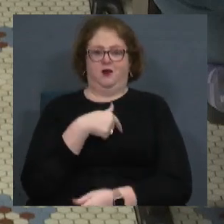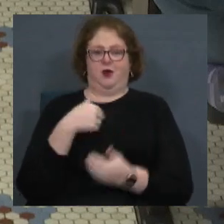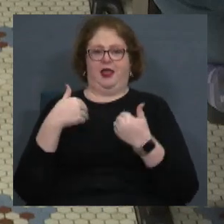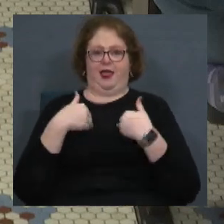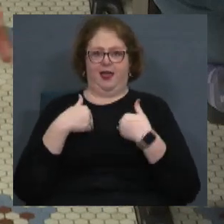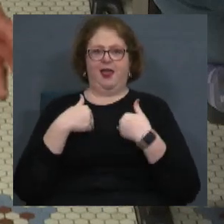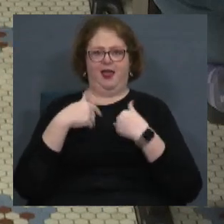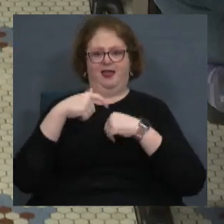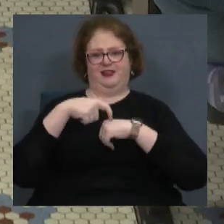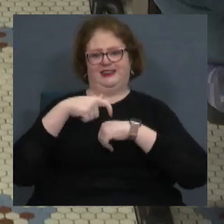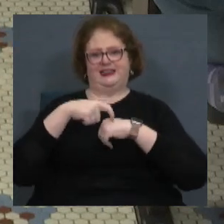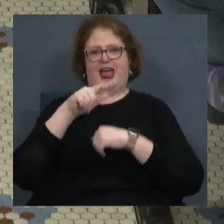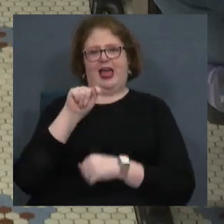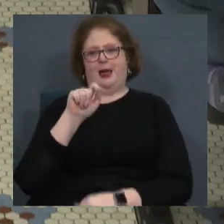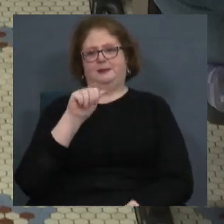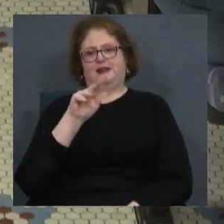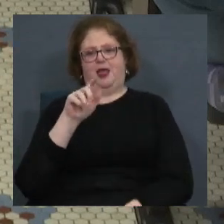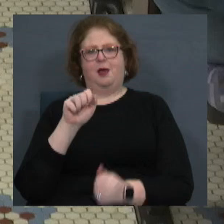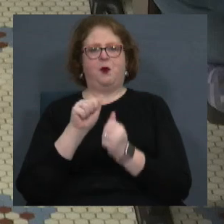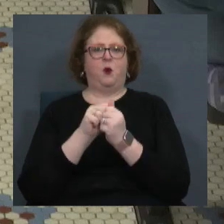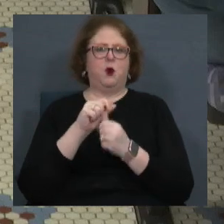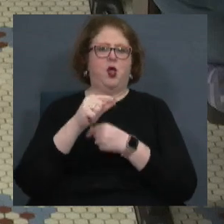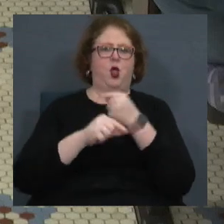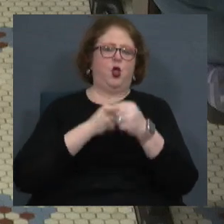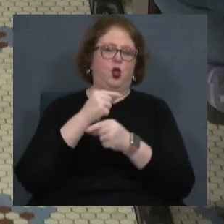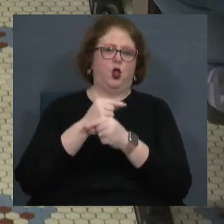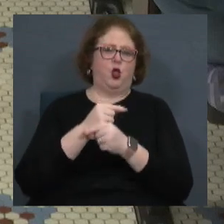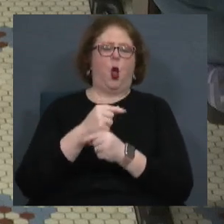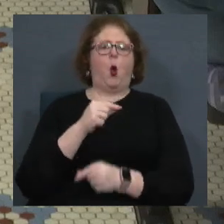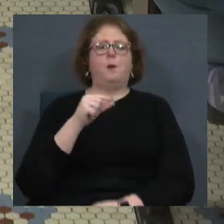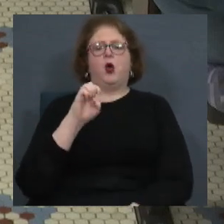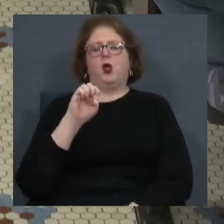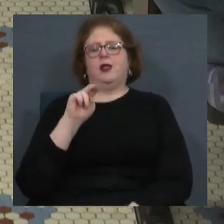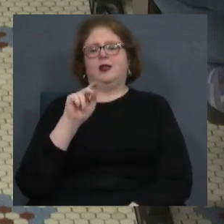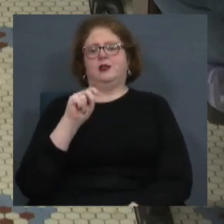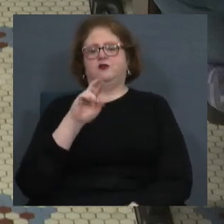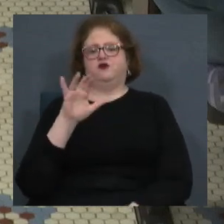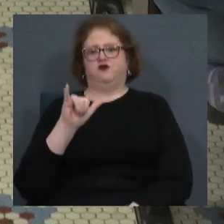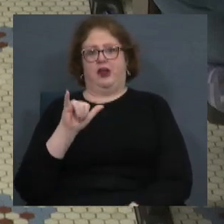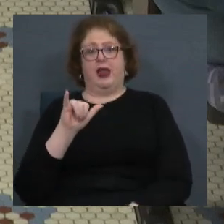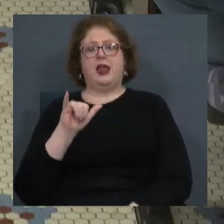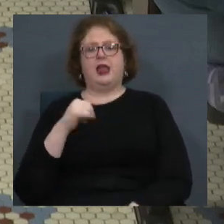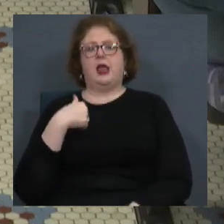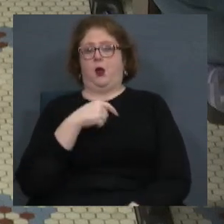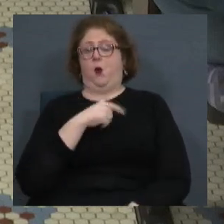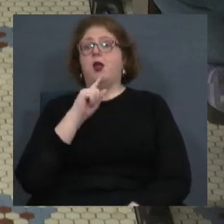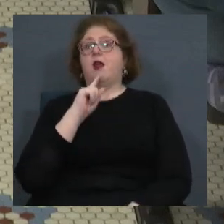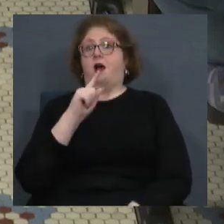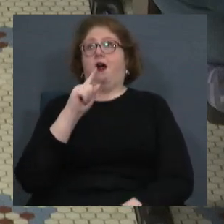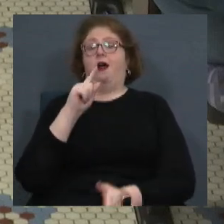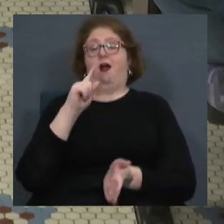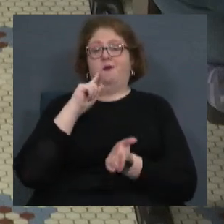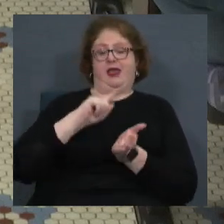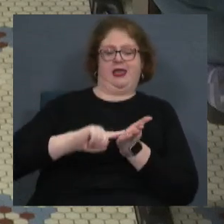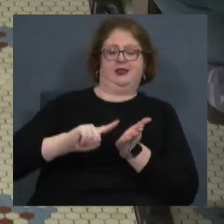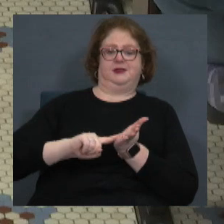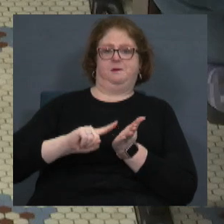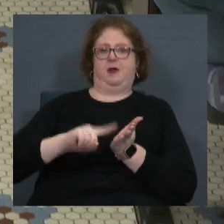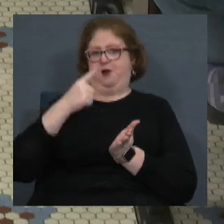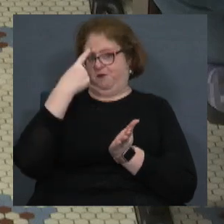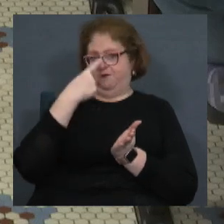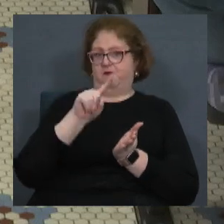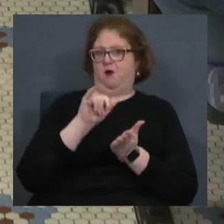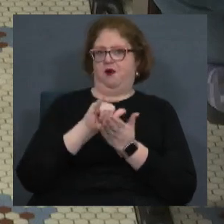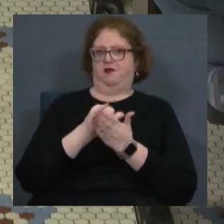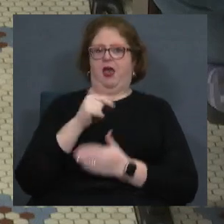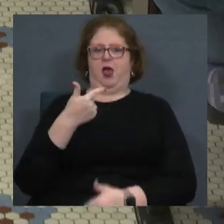entry. TSA comes in and they do just a brief global entry. We are seriously being looked at as a global entry point, which would